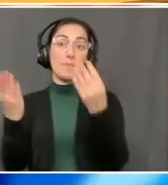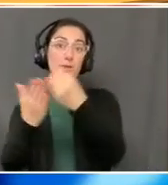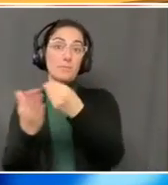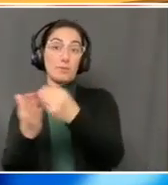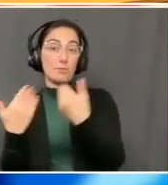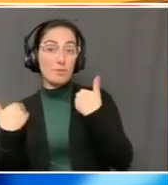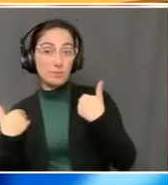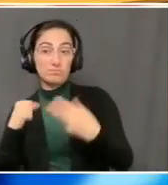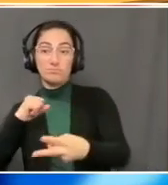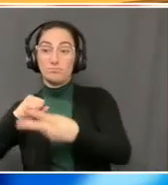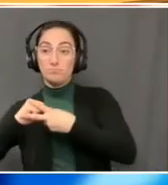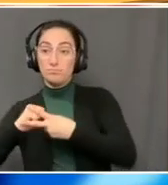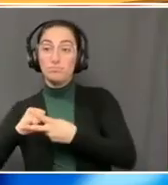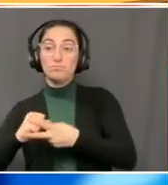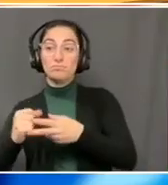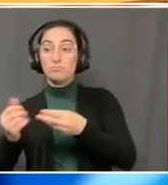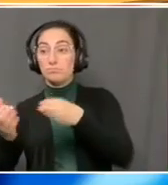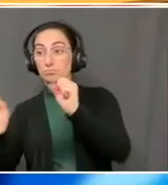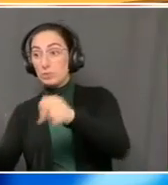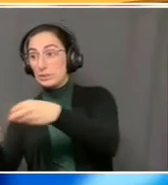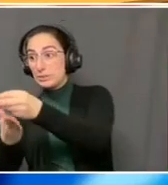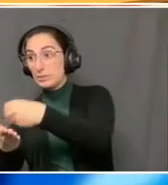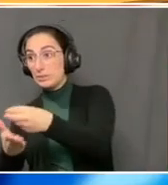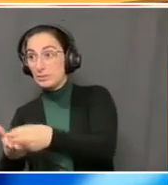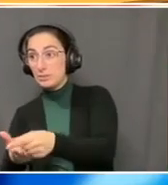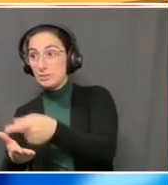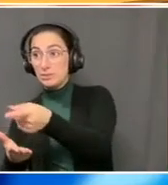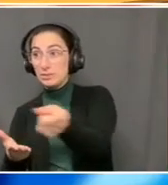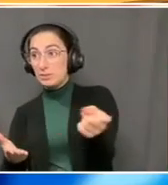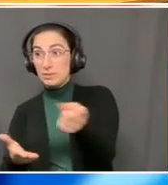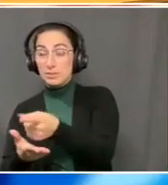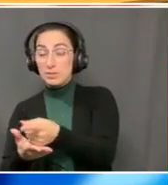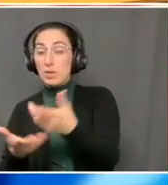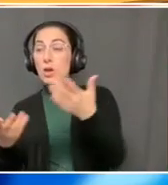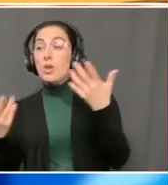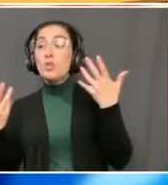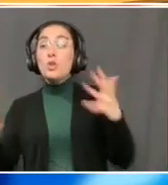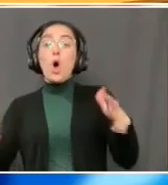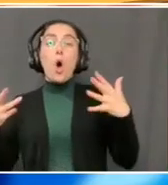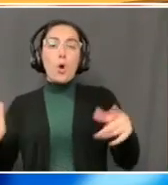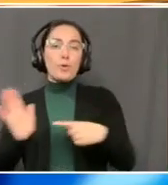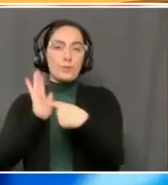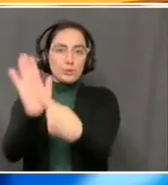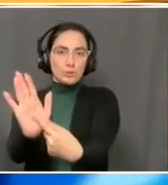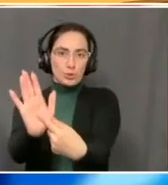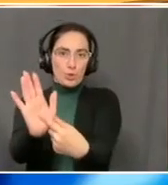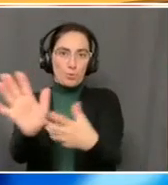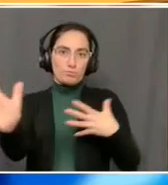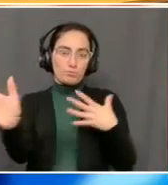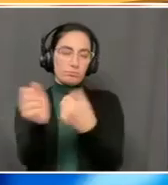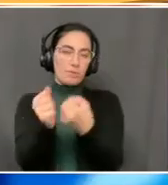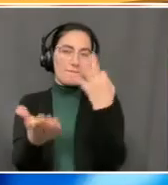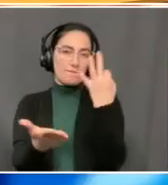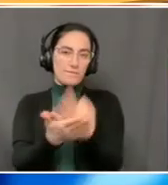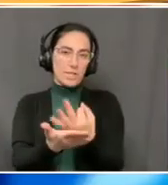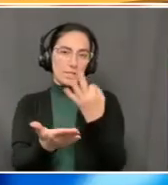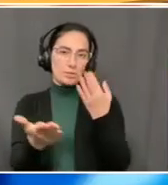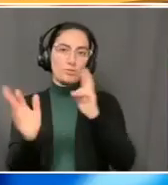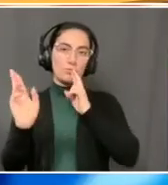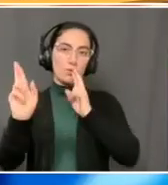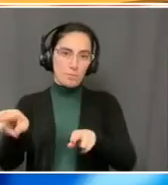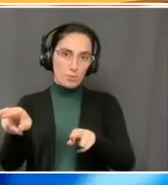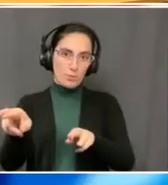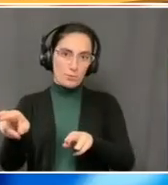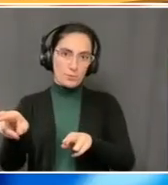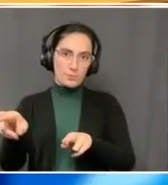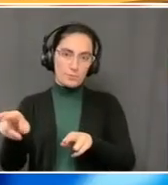and balances to spend on certain expenses is already reflected when we update our financials through that financial cycle